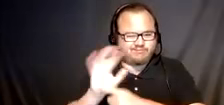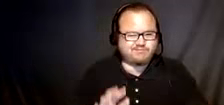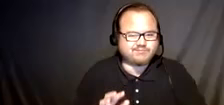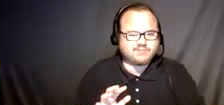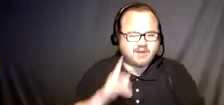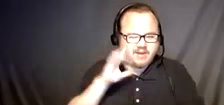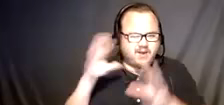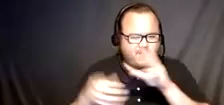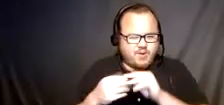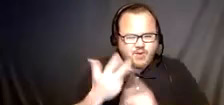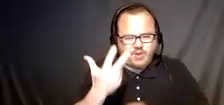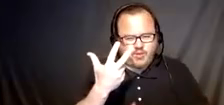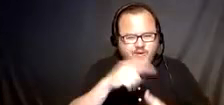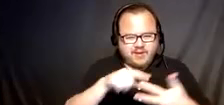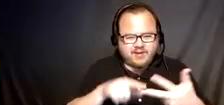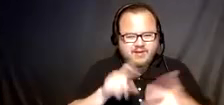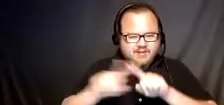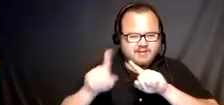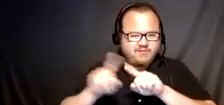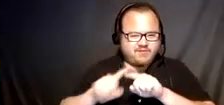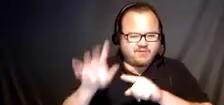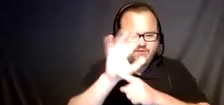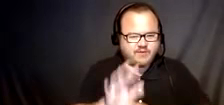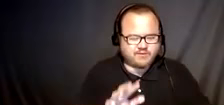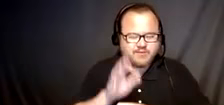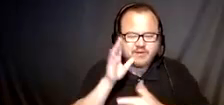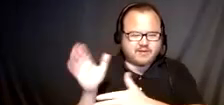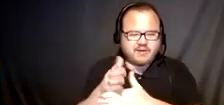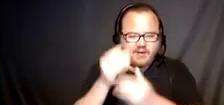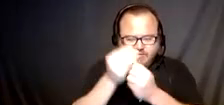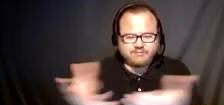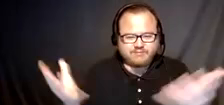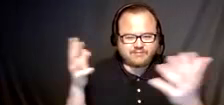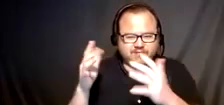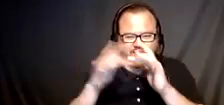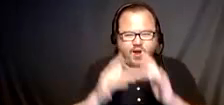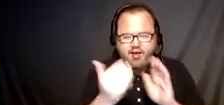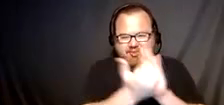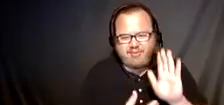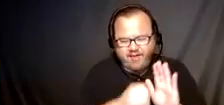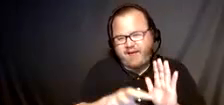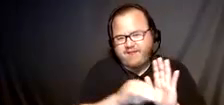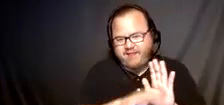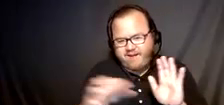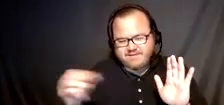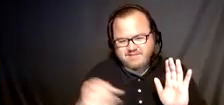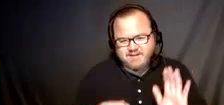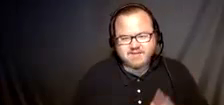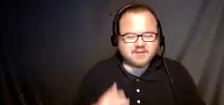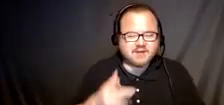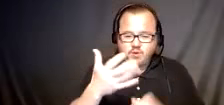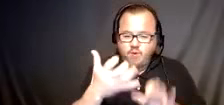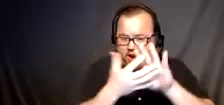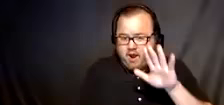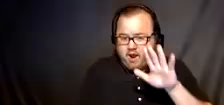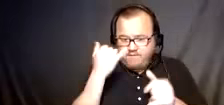was a total of 3 different videos that were then shared across contact lists. And if you want a copy of